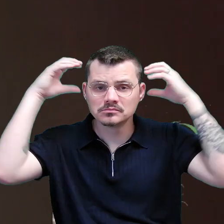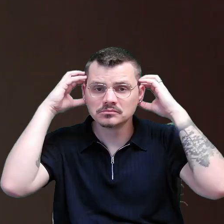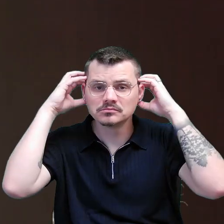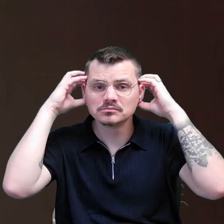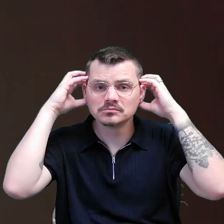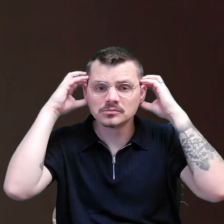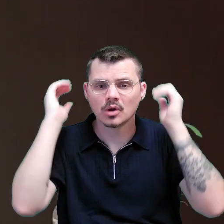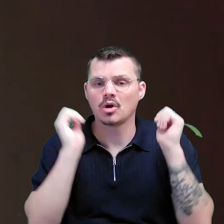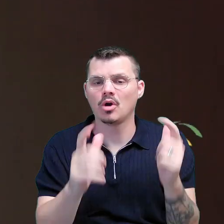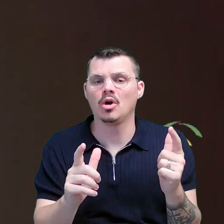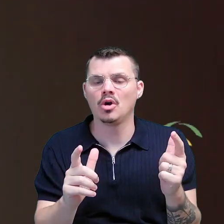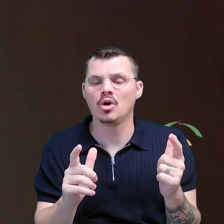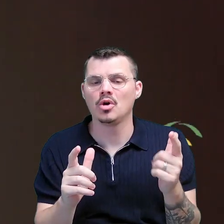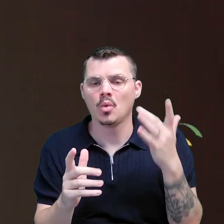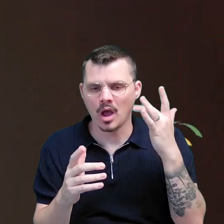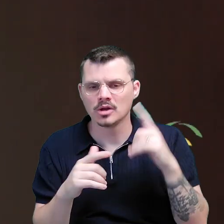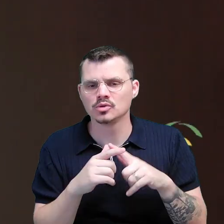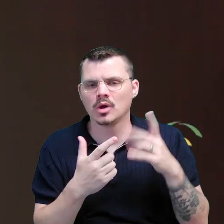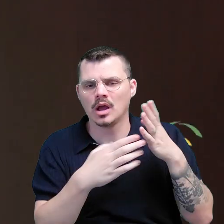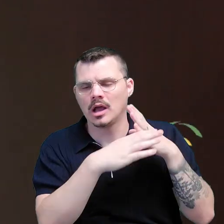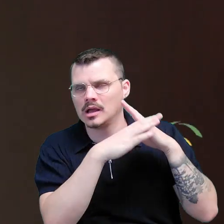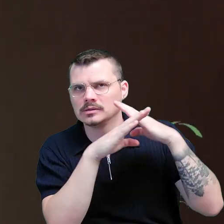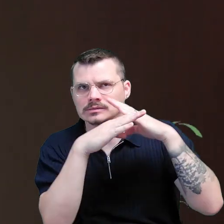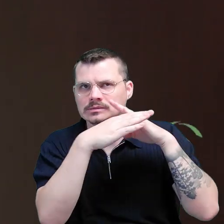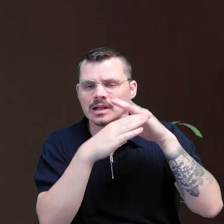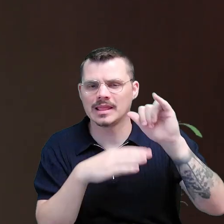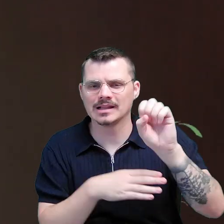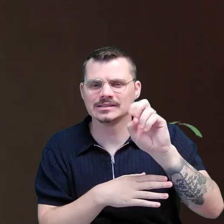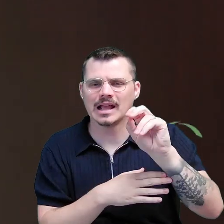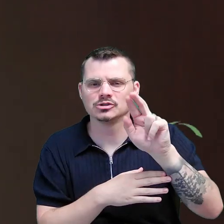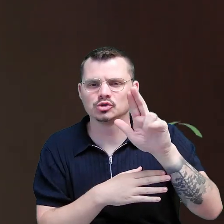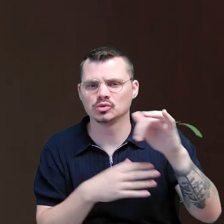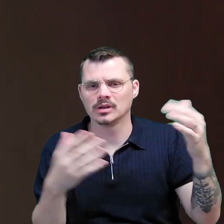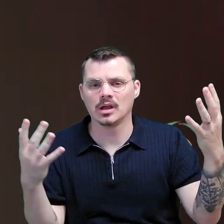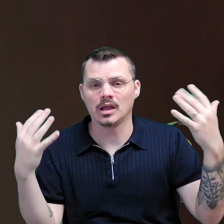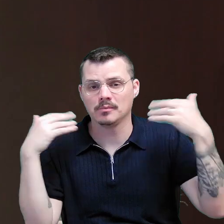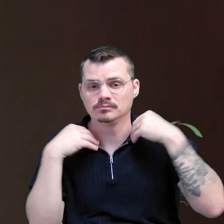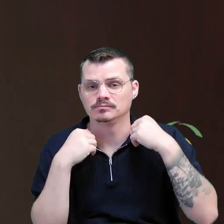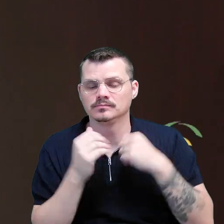time, just to attenuate all that sensory input.